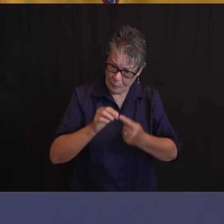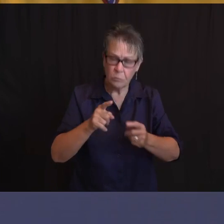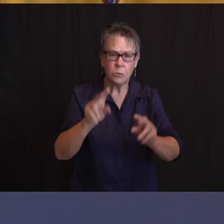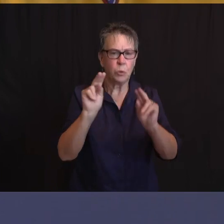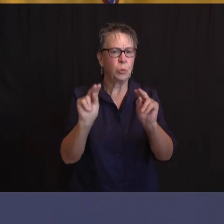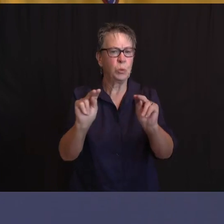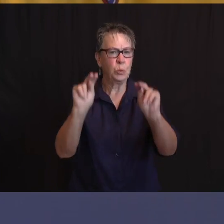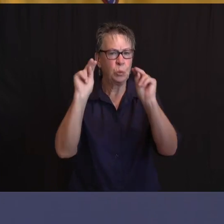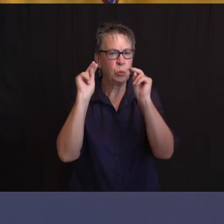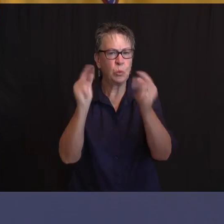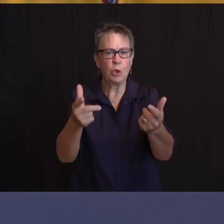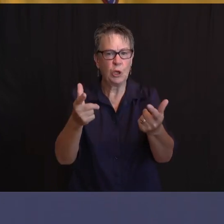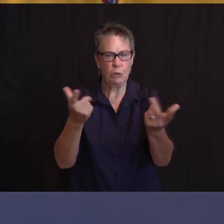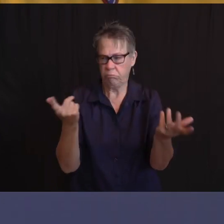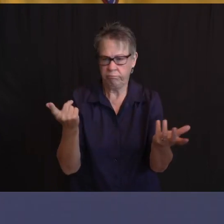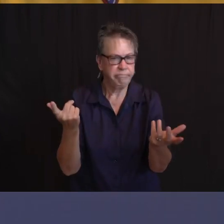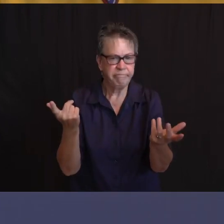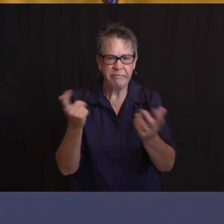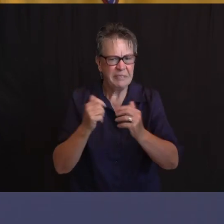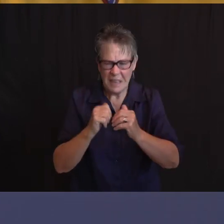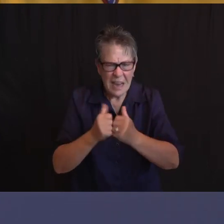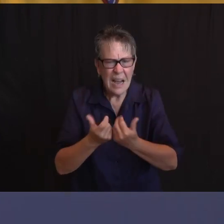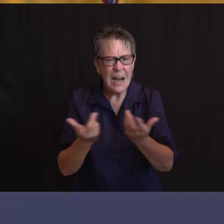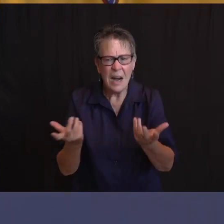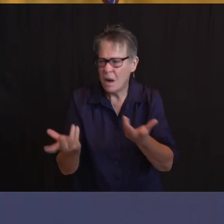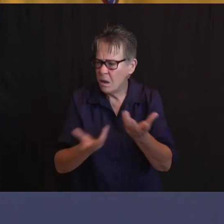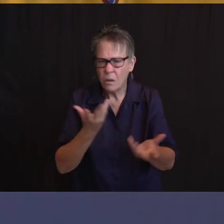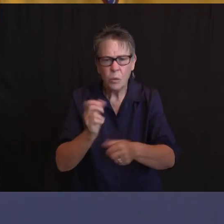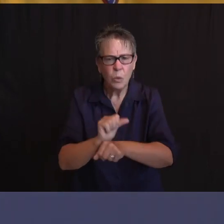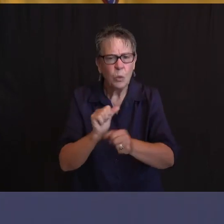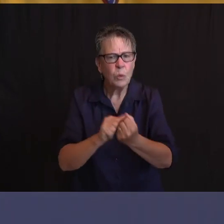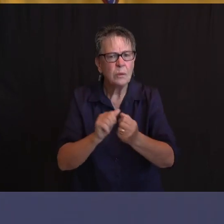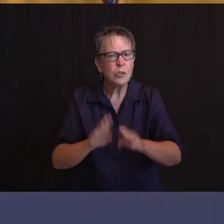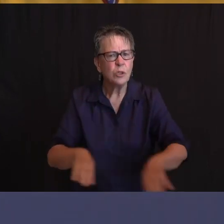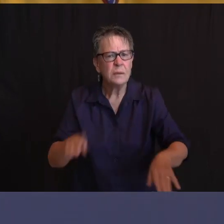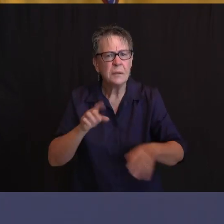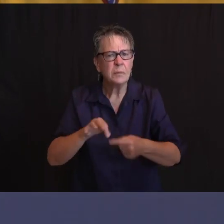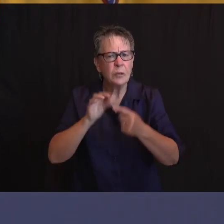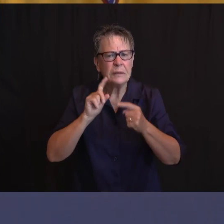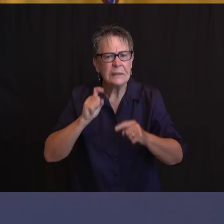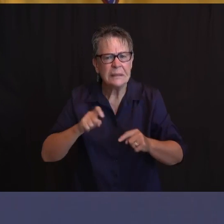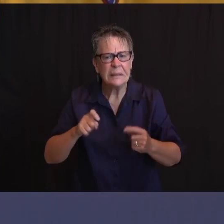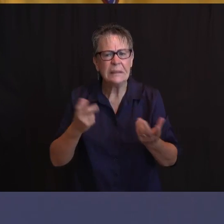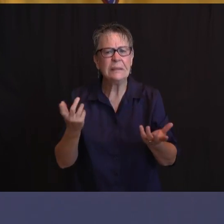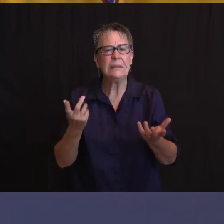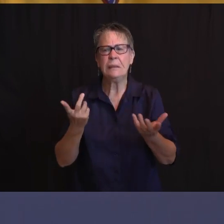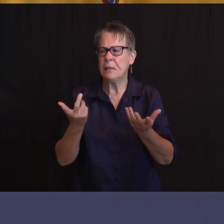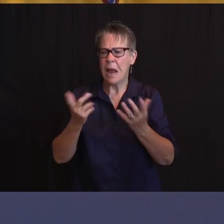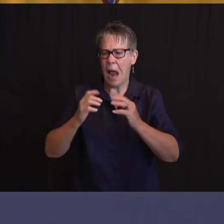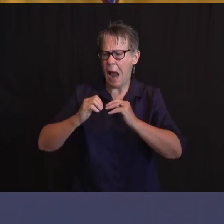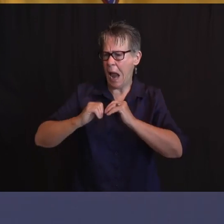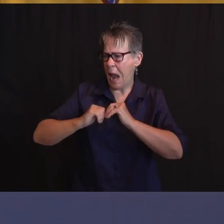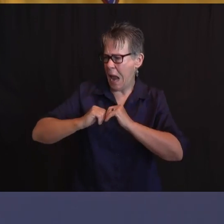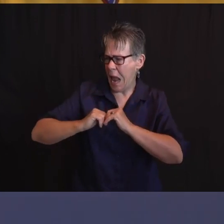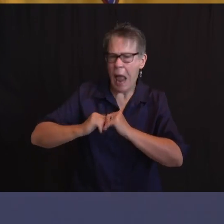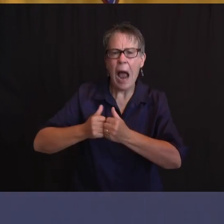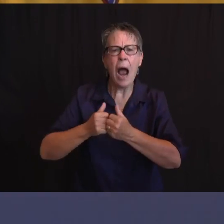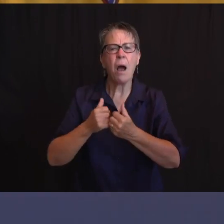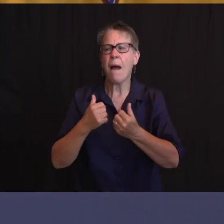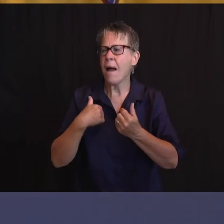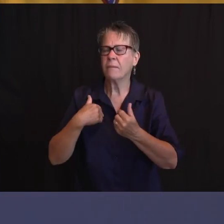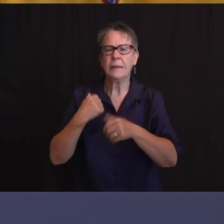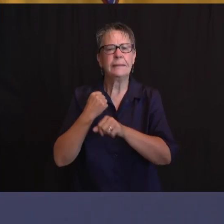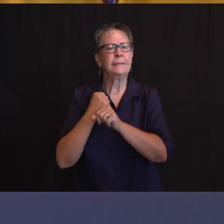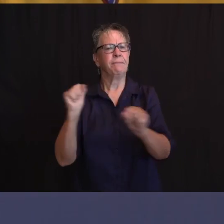big impetus to try to find responsible, safe ways to be in person. But again, that's by